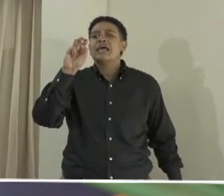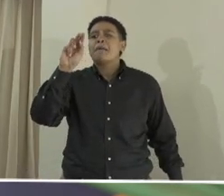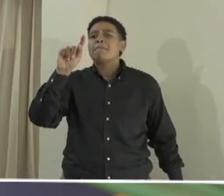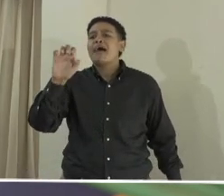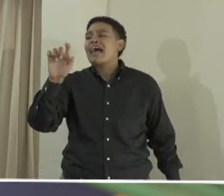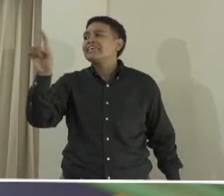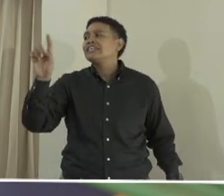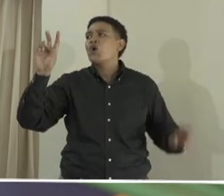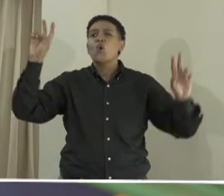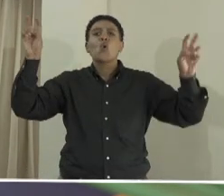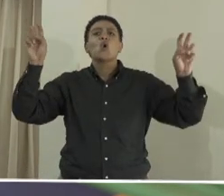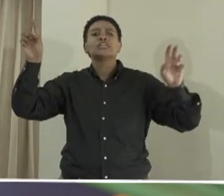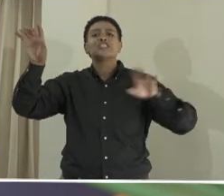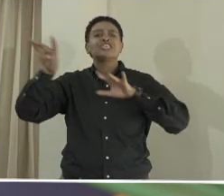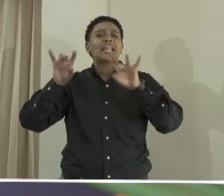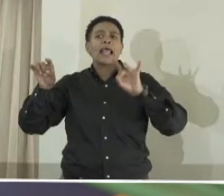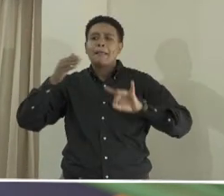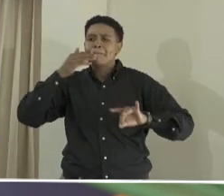selected quotations,